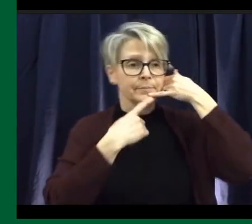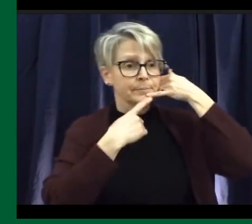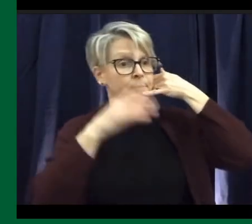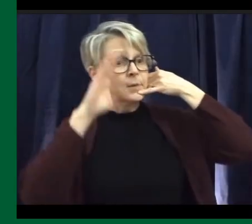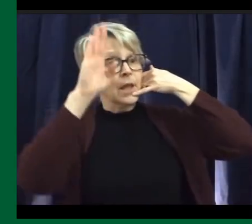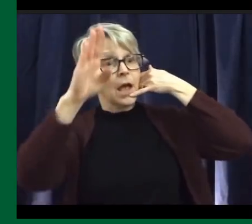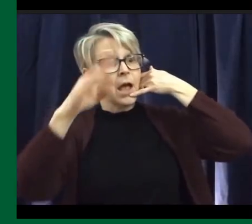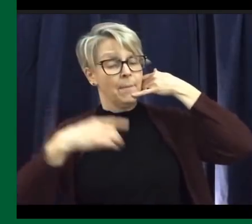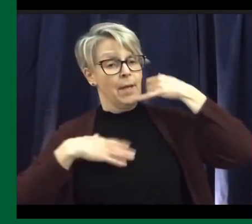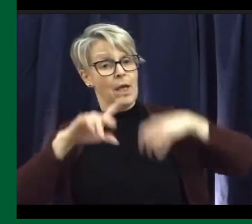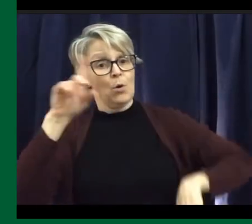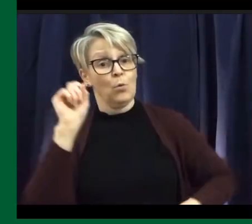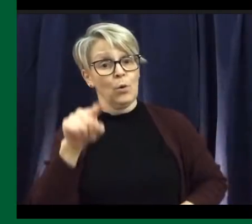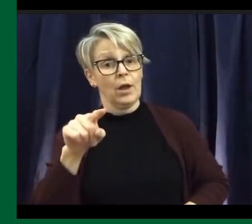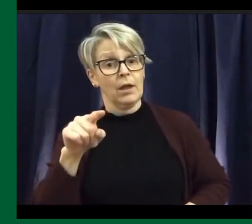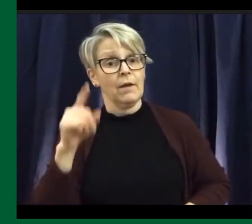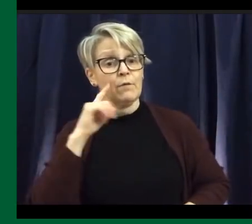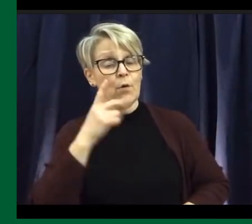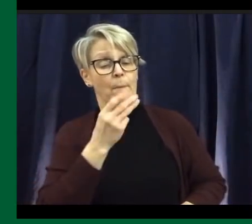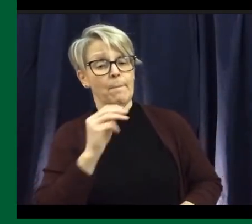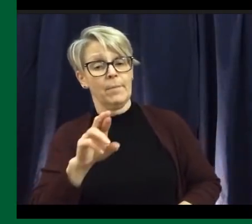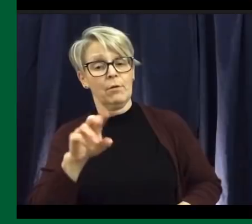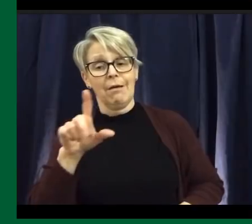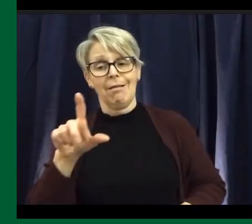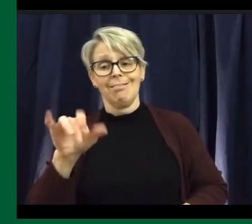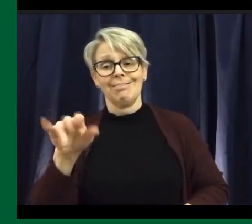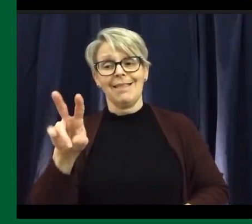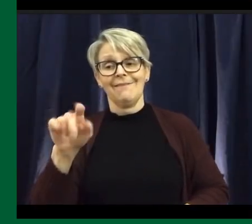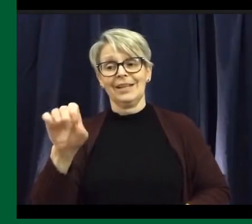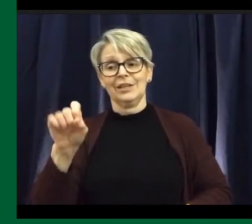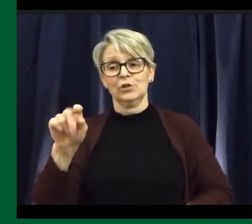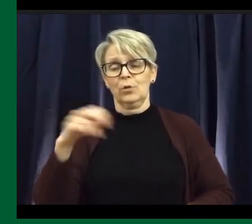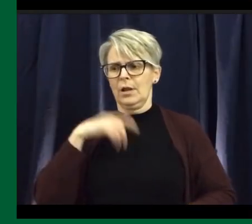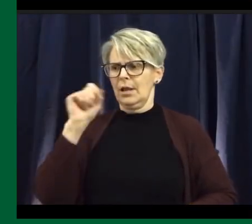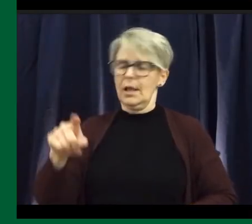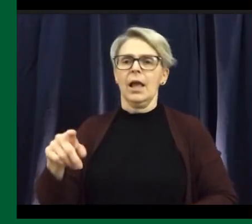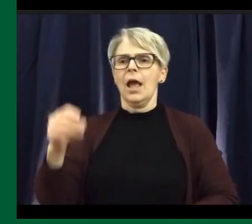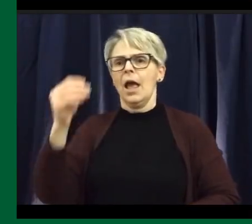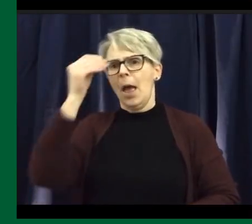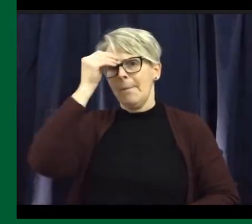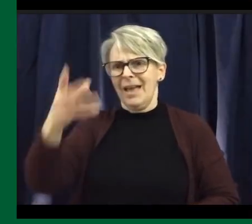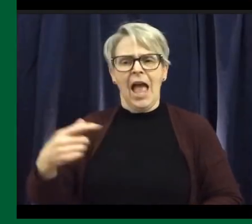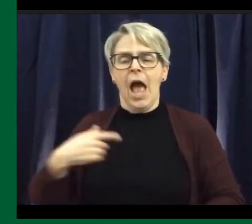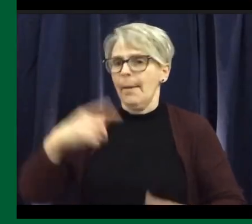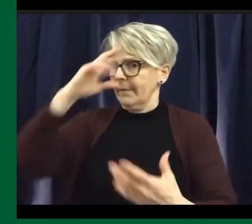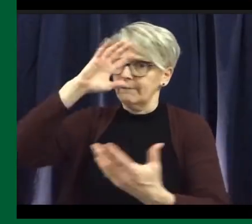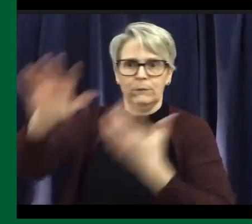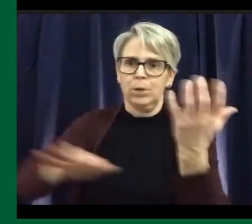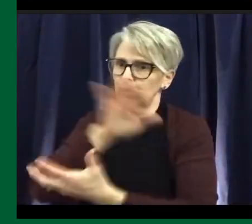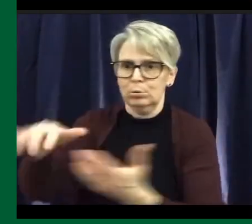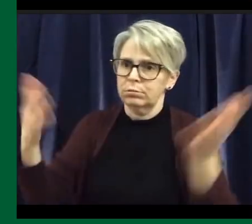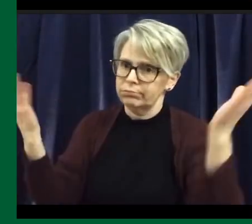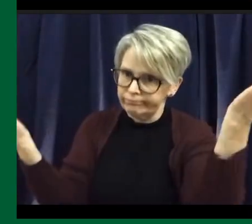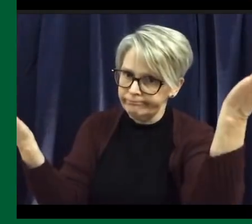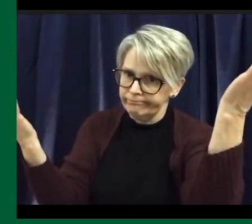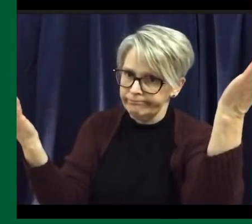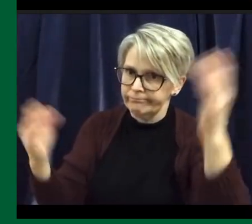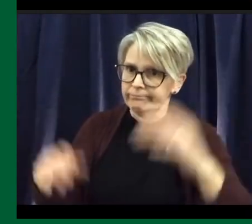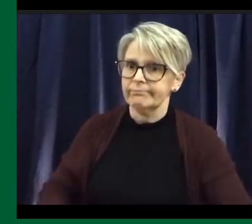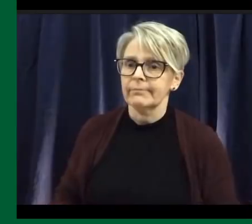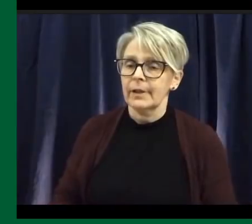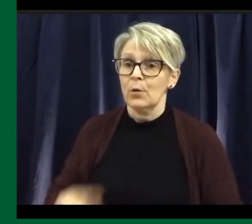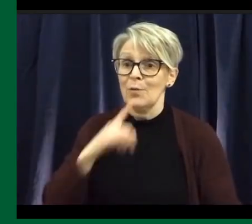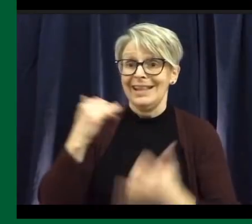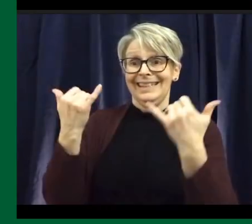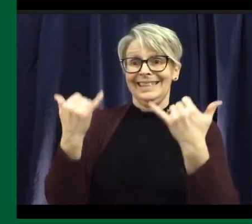question is for Mr. Livingstone. Mr. Livingstone, I'm really, really confused because just now